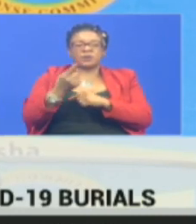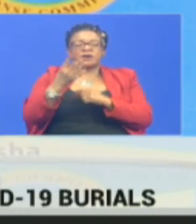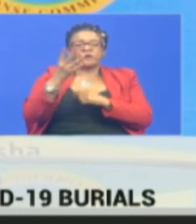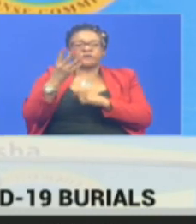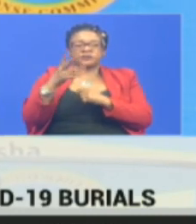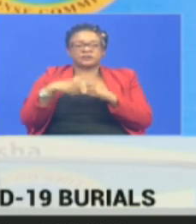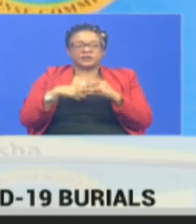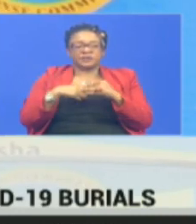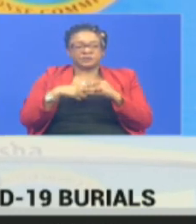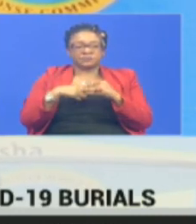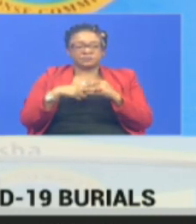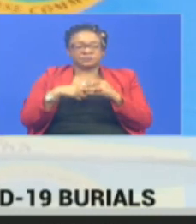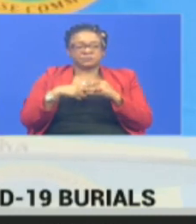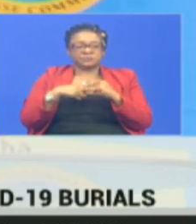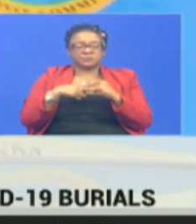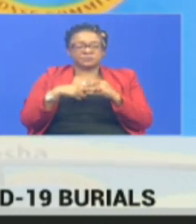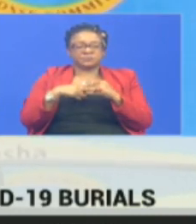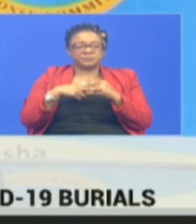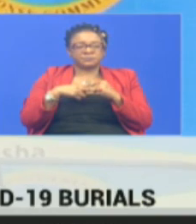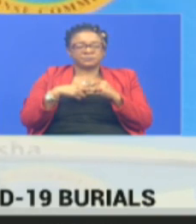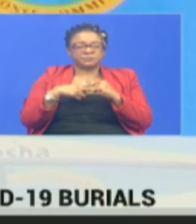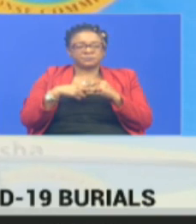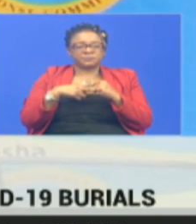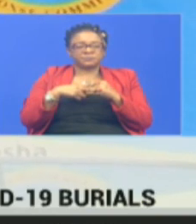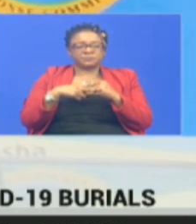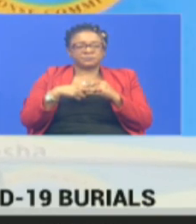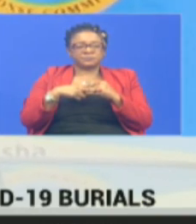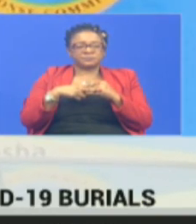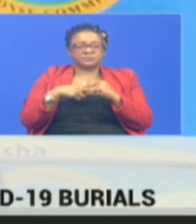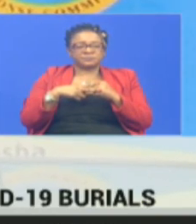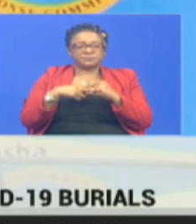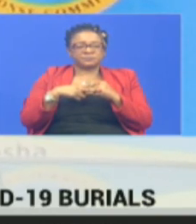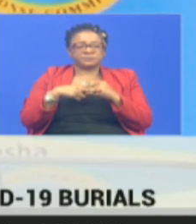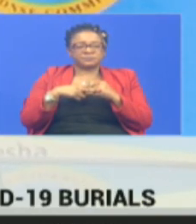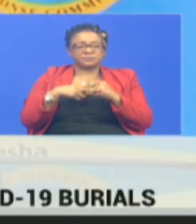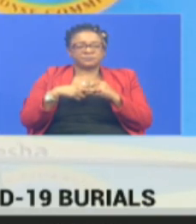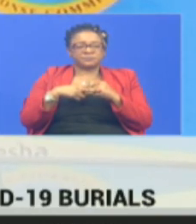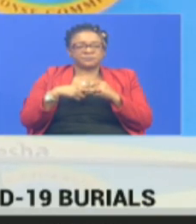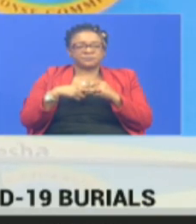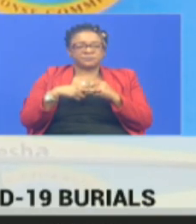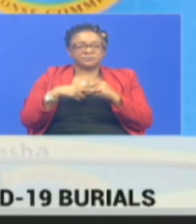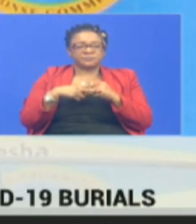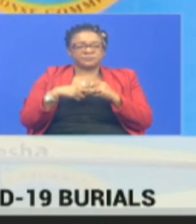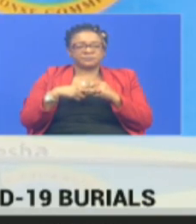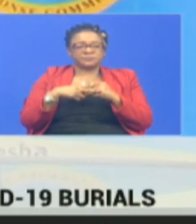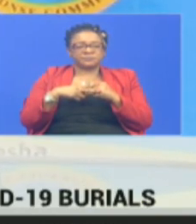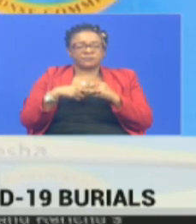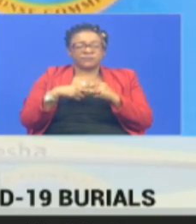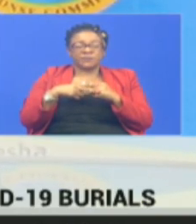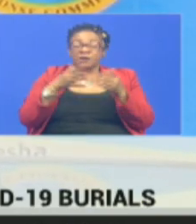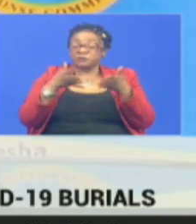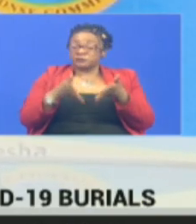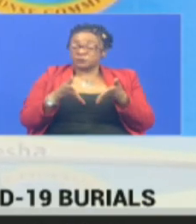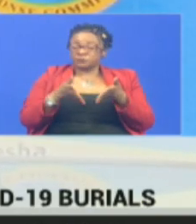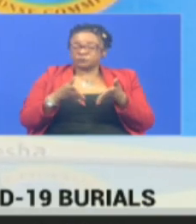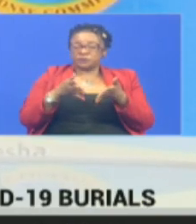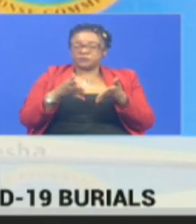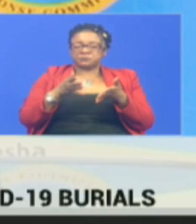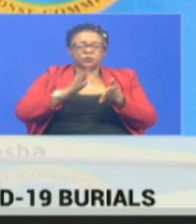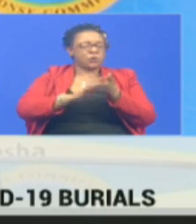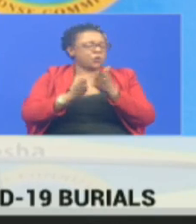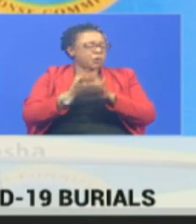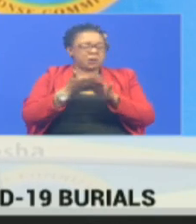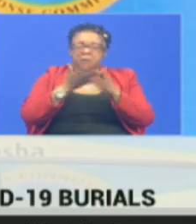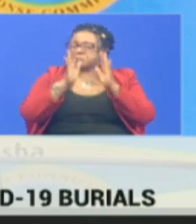24,147. Burial of their loved ones who succumbed to COVID-19. And in this regard, it will be no longer